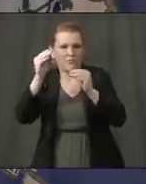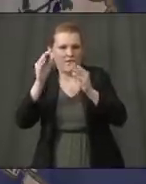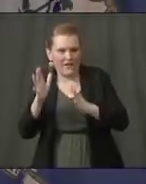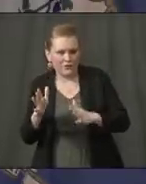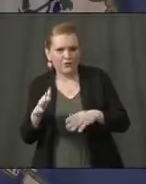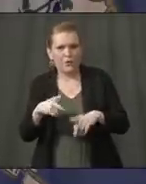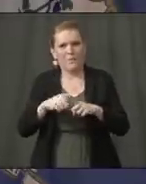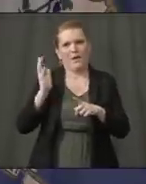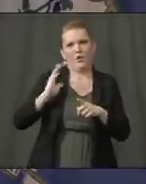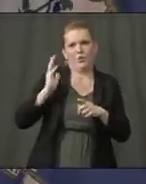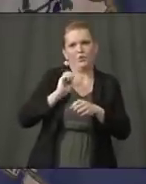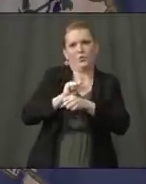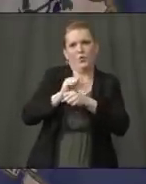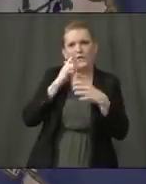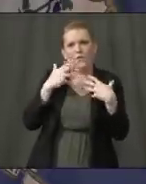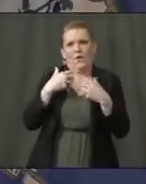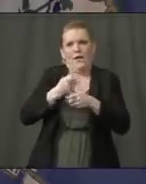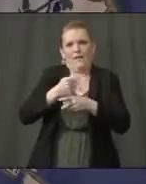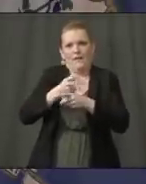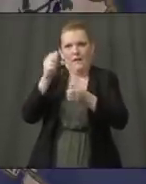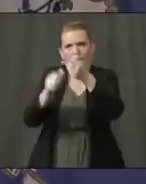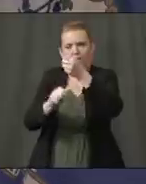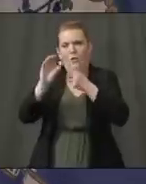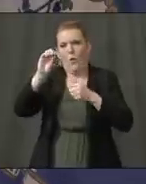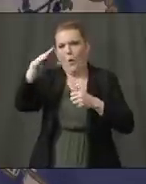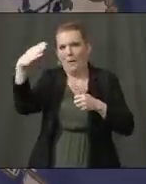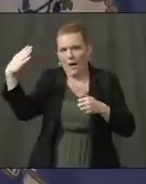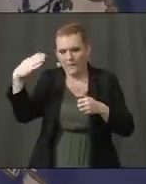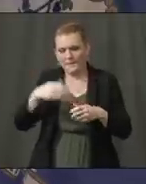in the Obama administration.